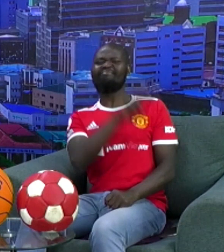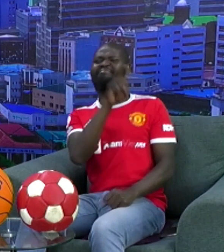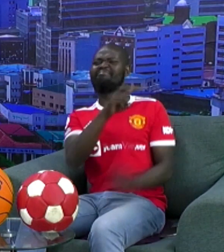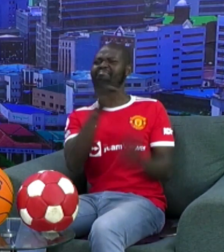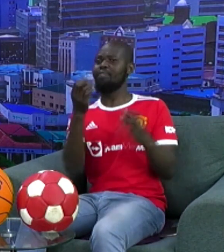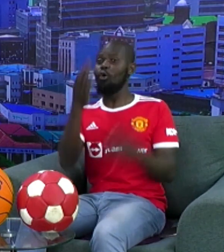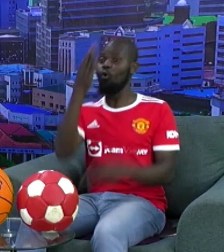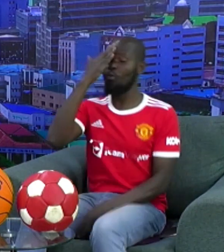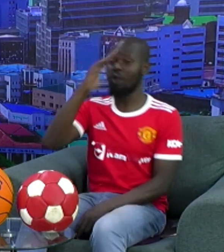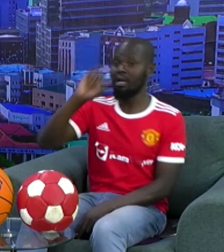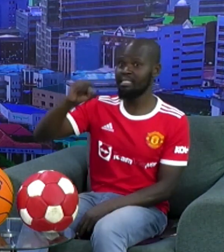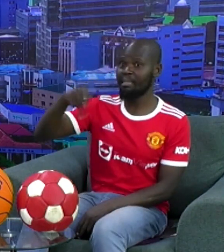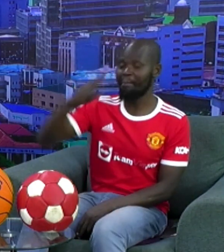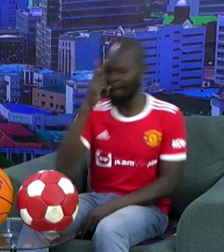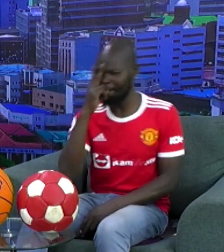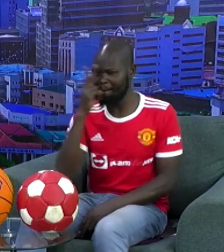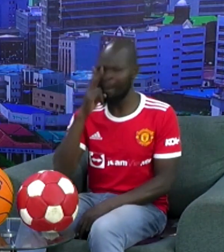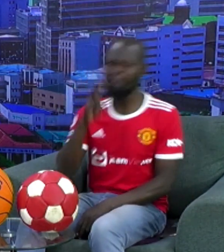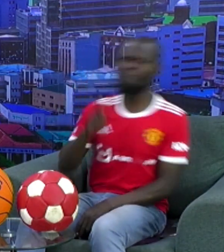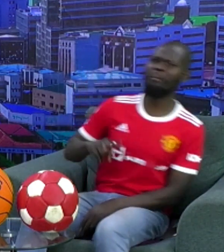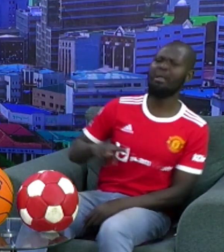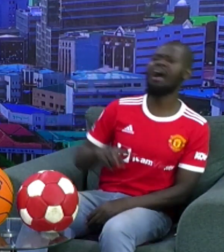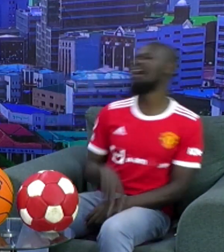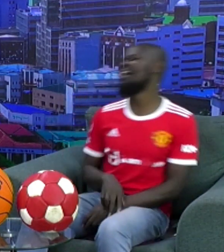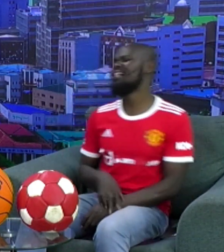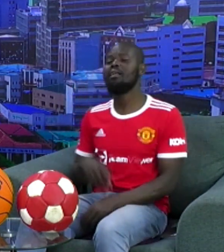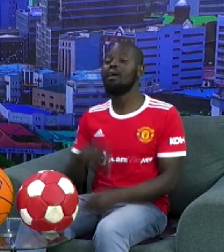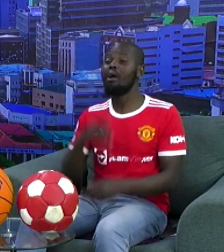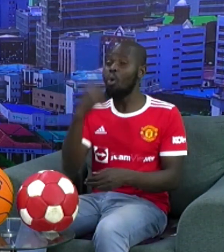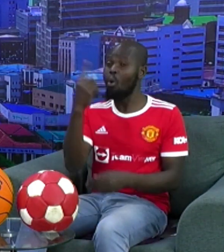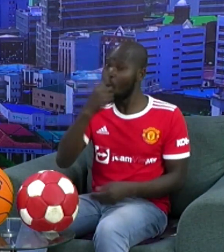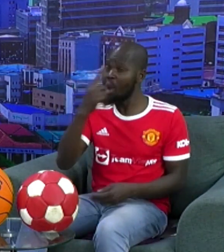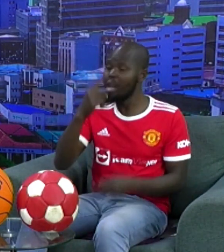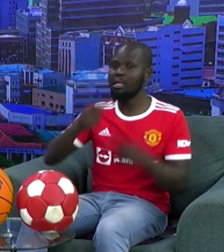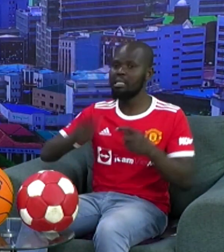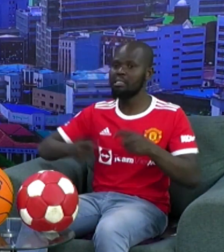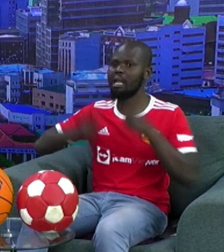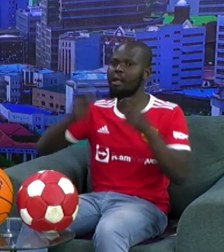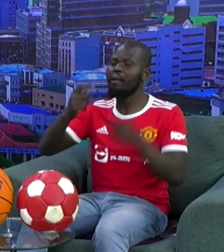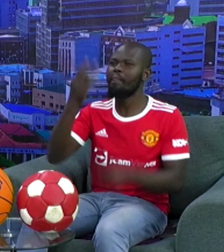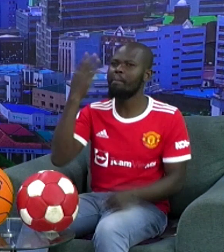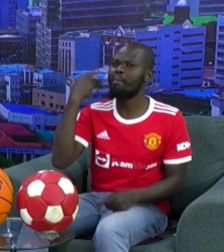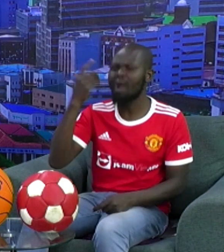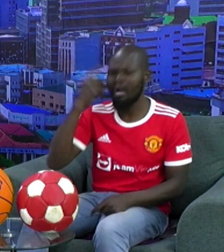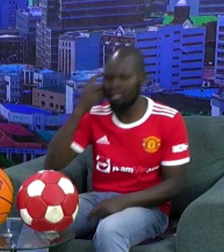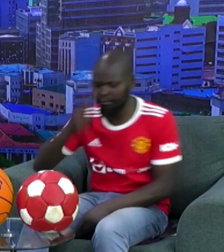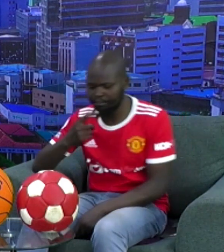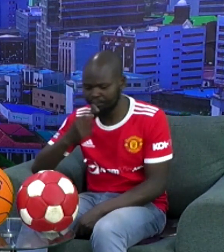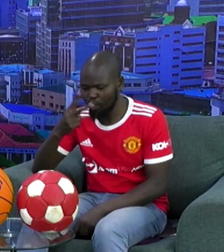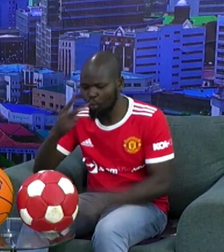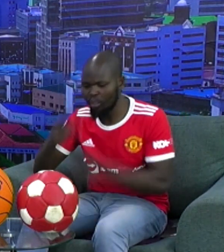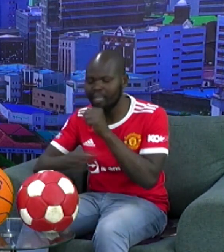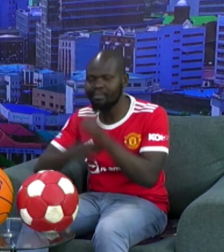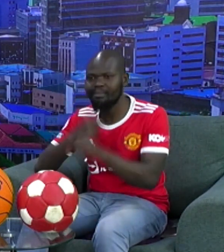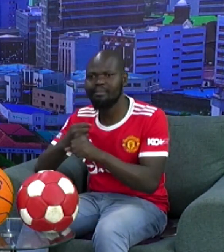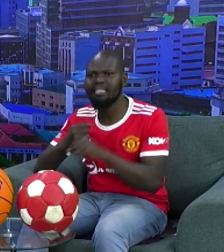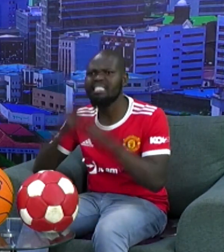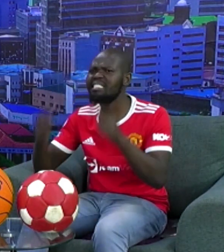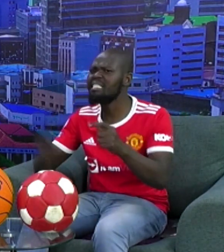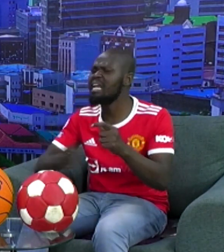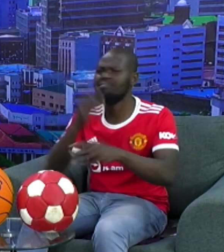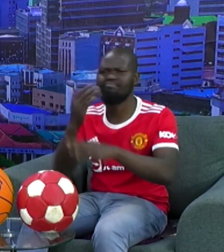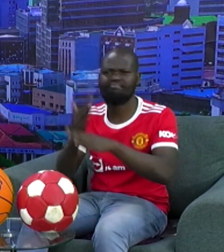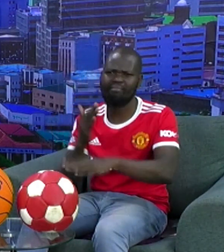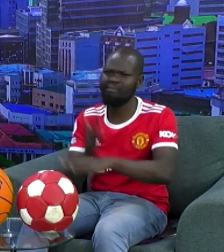Talanta is not a very strong team, right. So they're doing some spies and looking how they're playing the game. I think